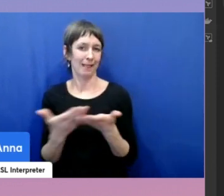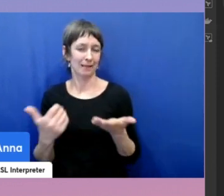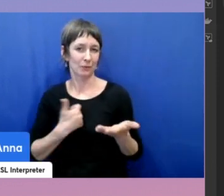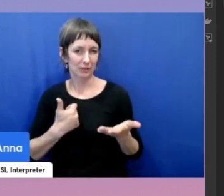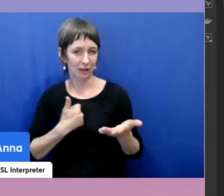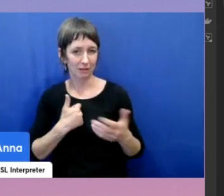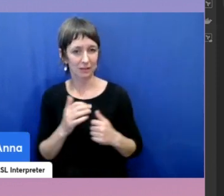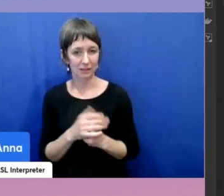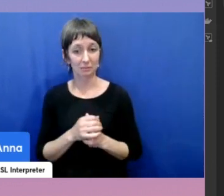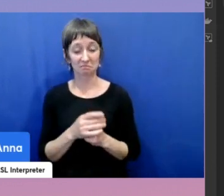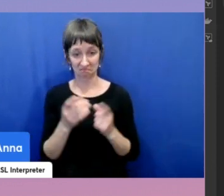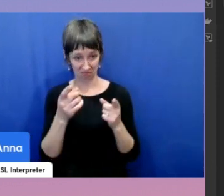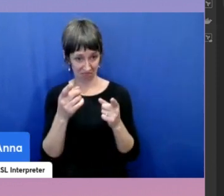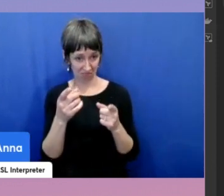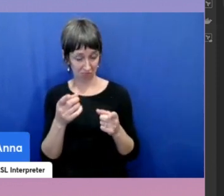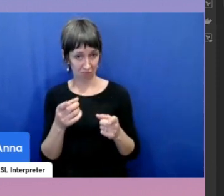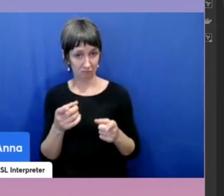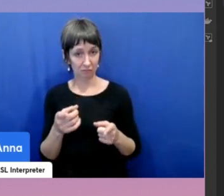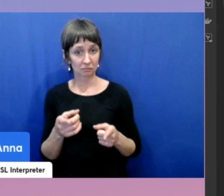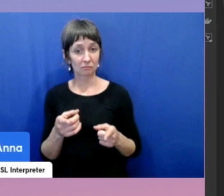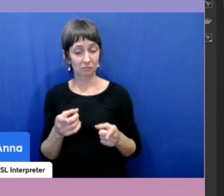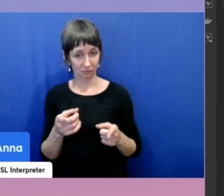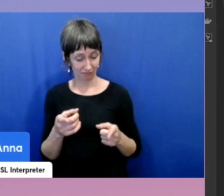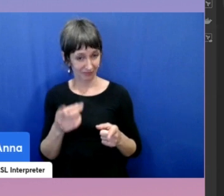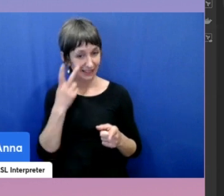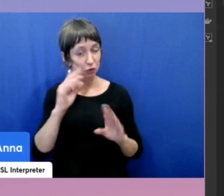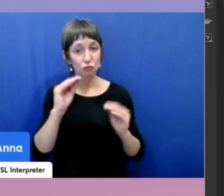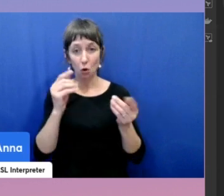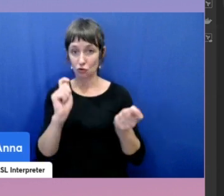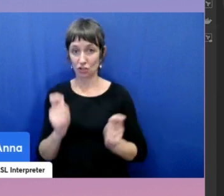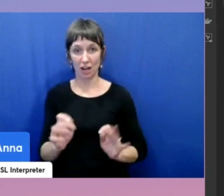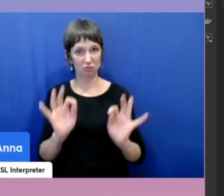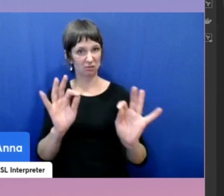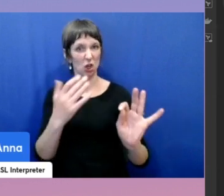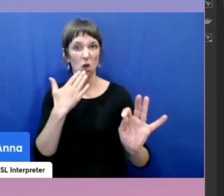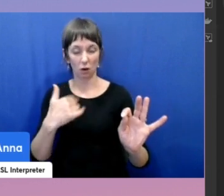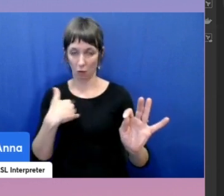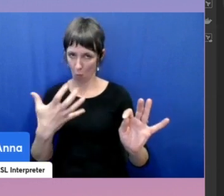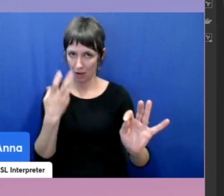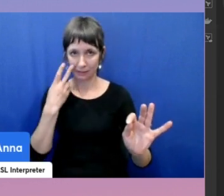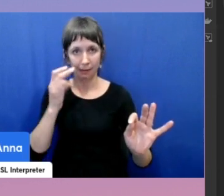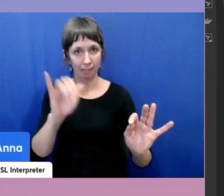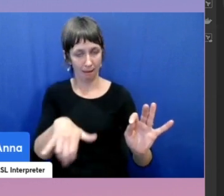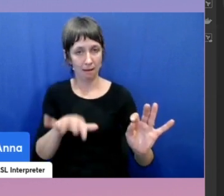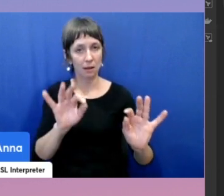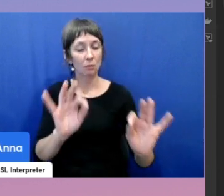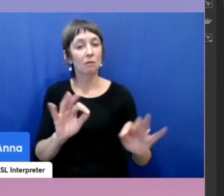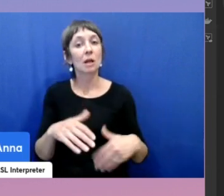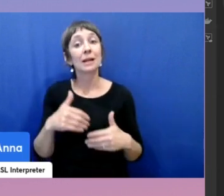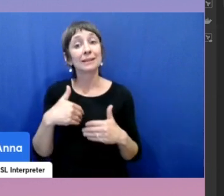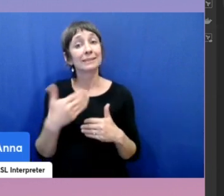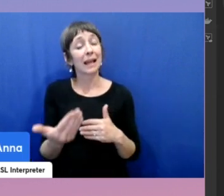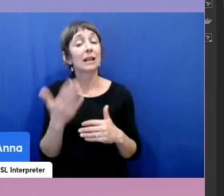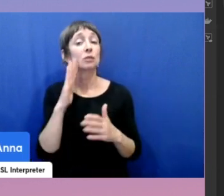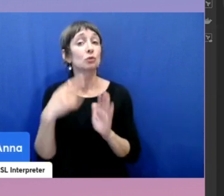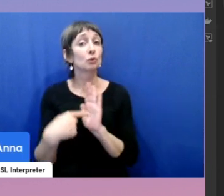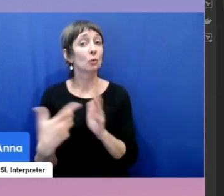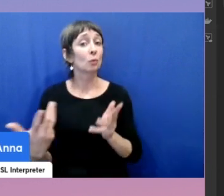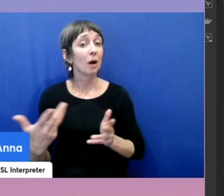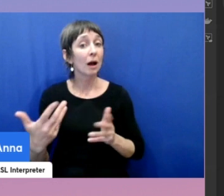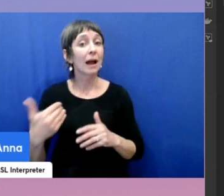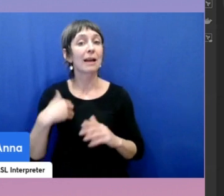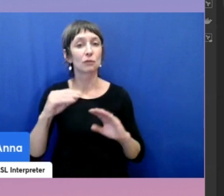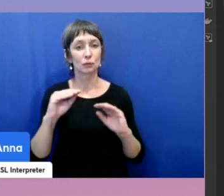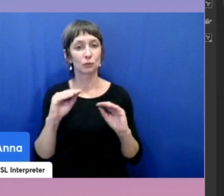back here and it said that there's no changes, which is good. That's what I want to see. And the next thing that I'm going to show is I have no